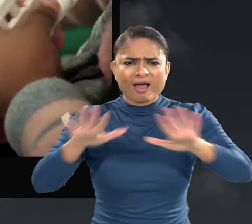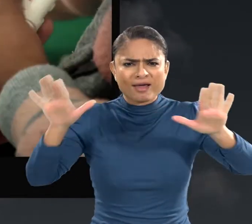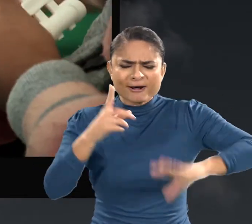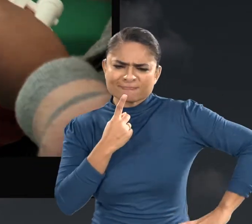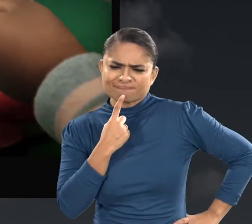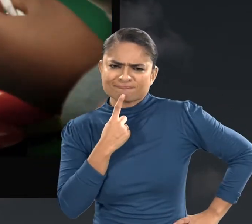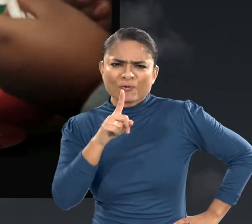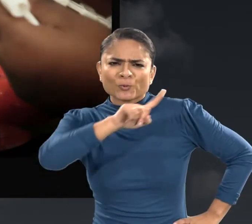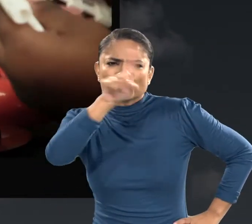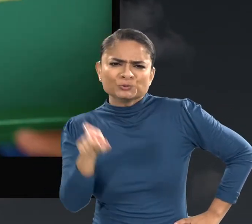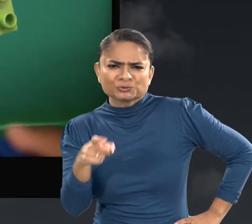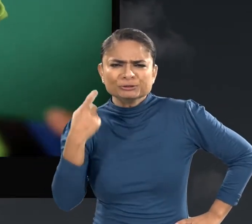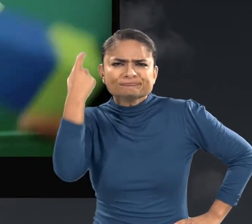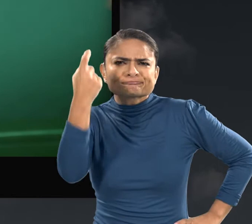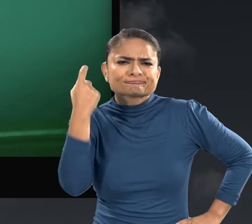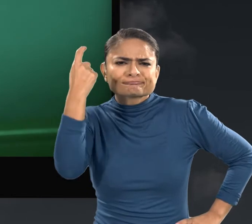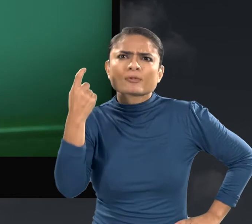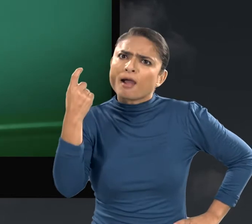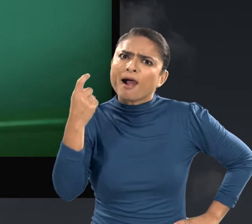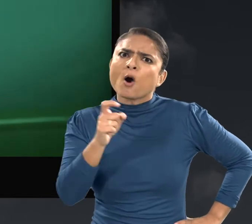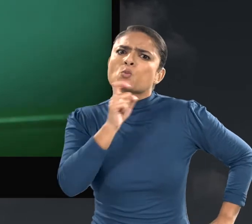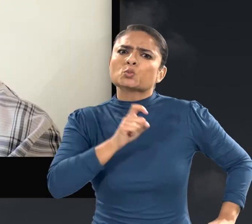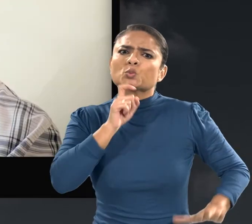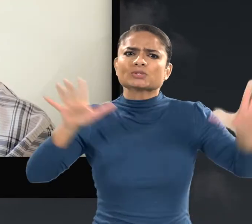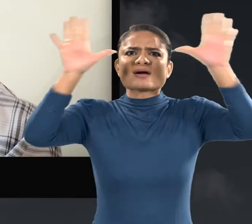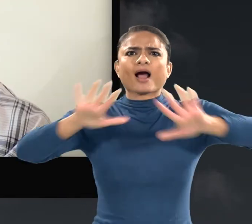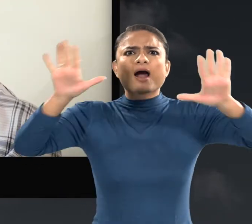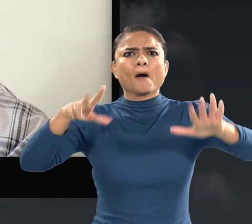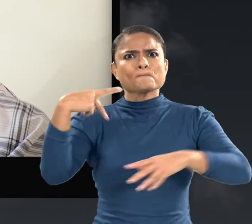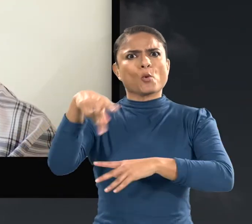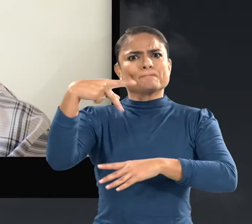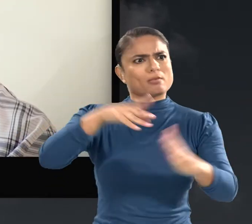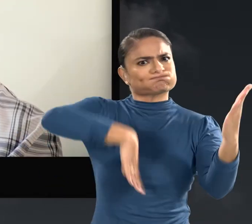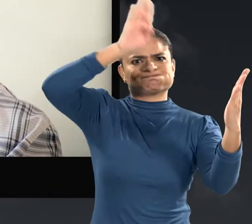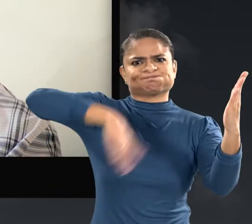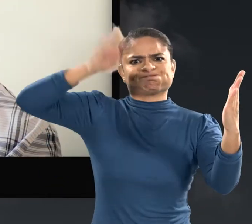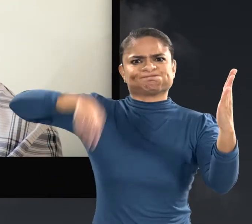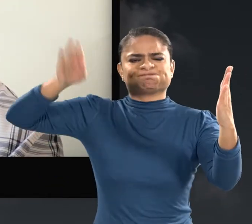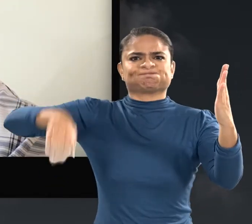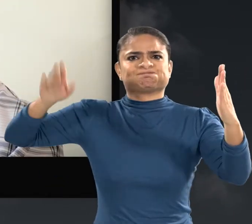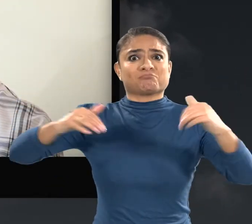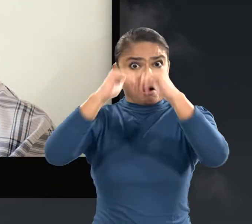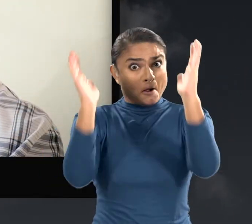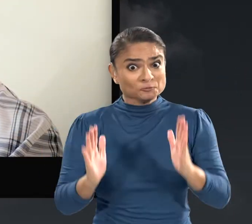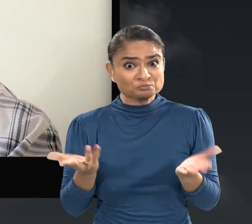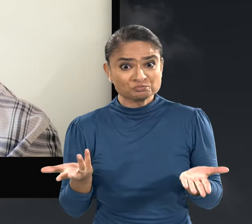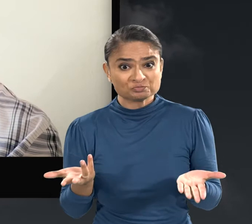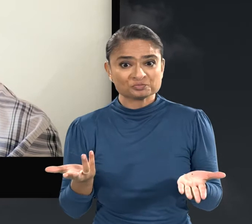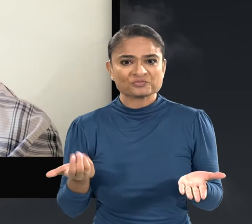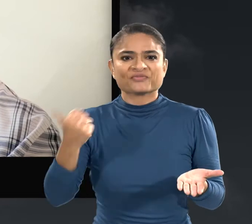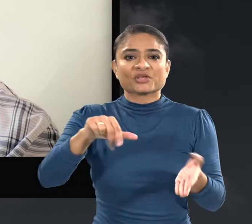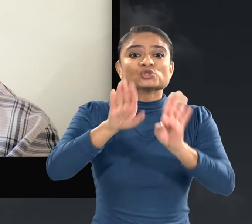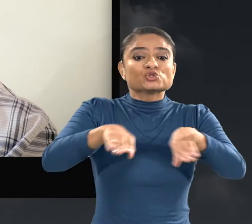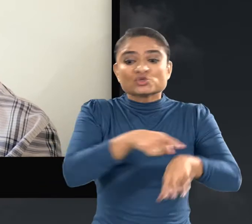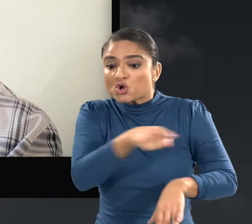thereafter, the decision was made that let's use color paper to paint, the